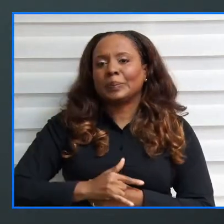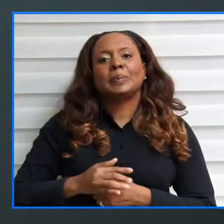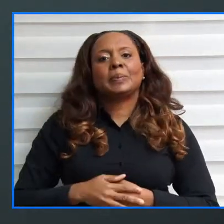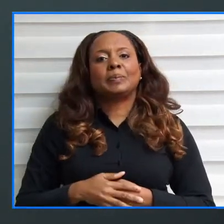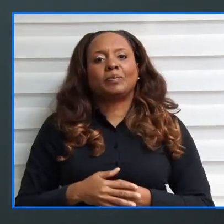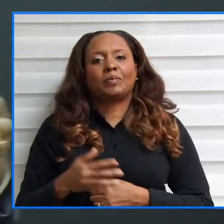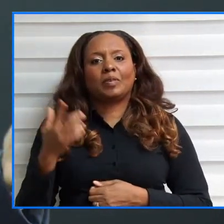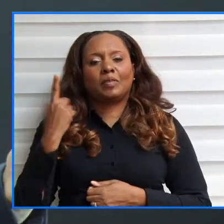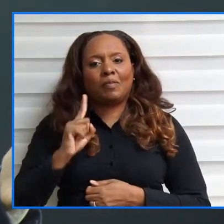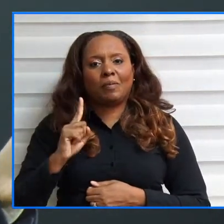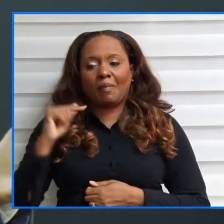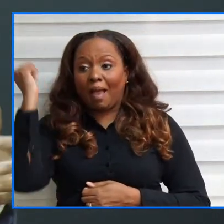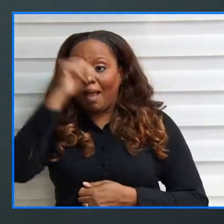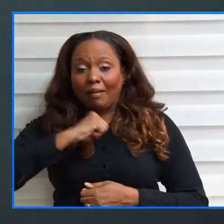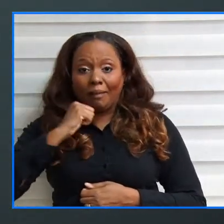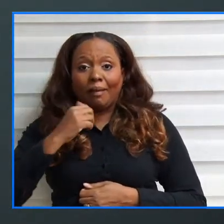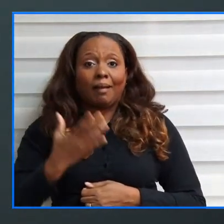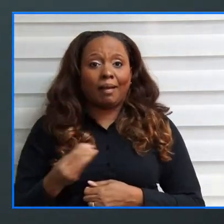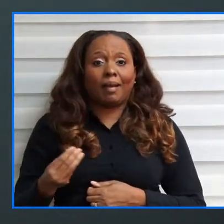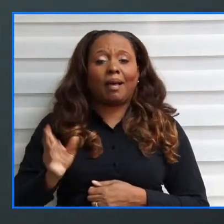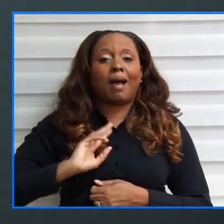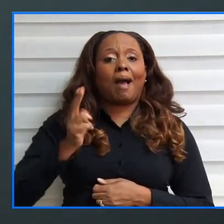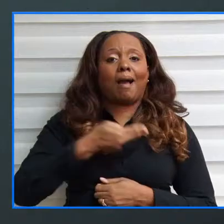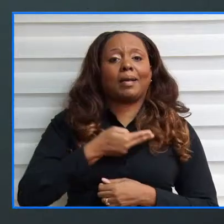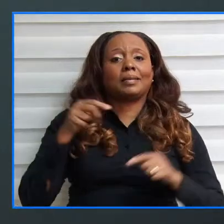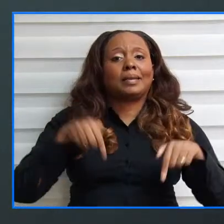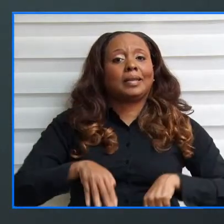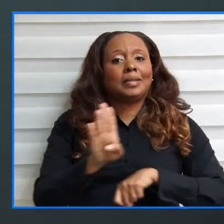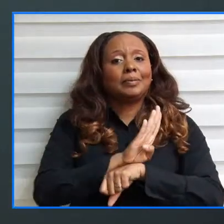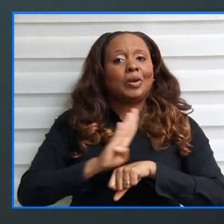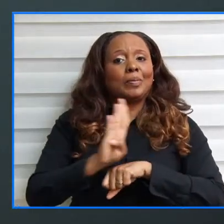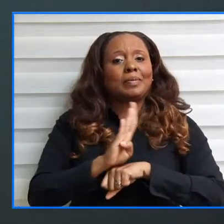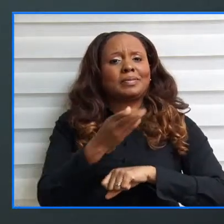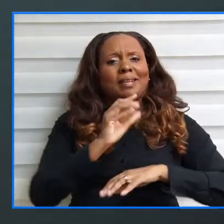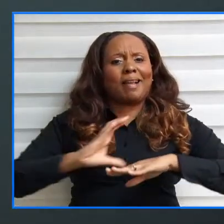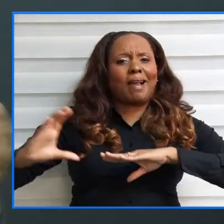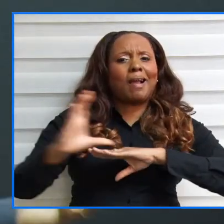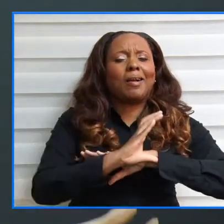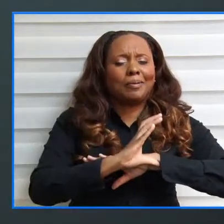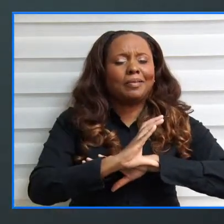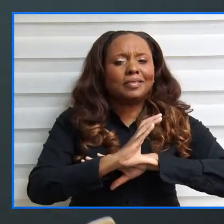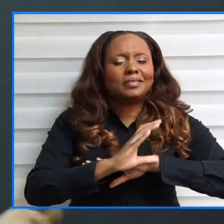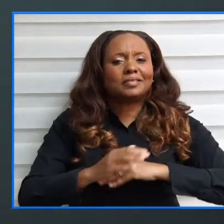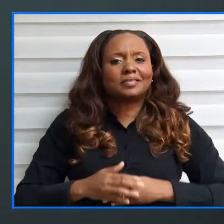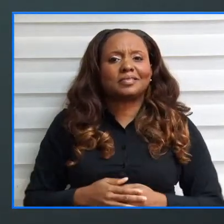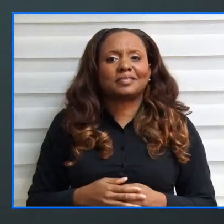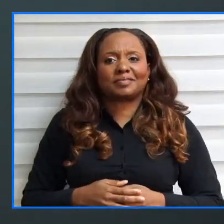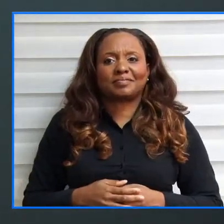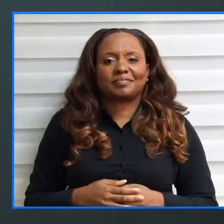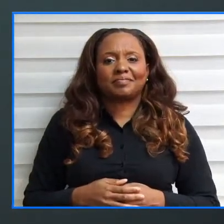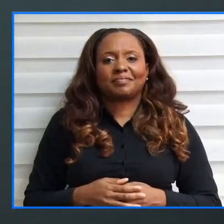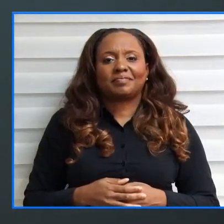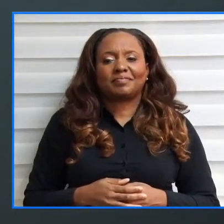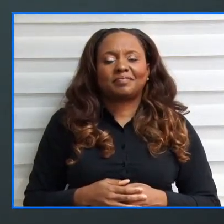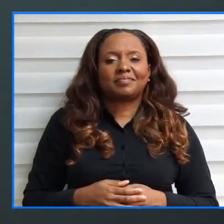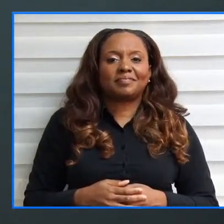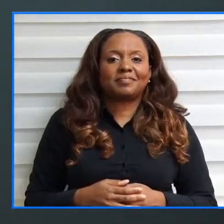both the continent and the Caribbean and the Barbados in